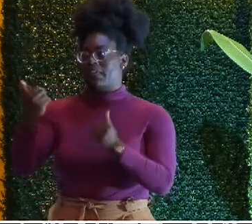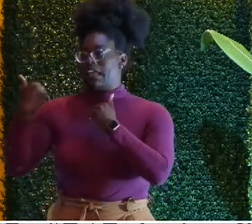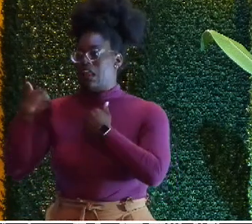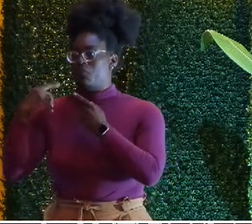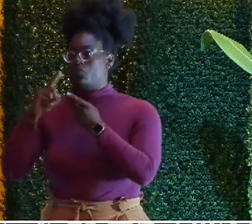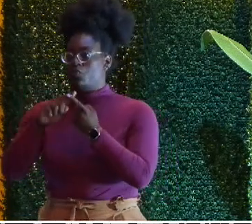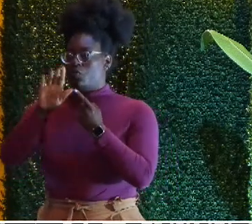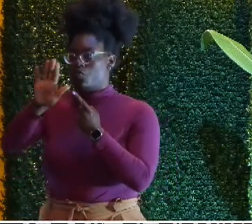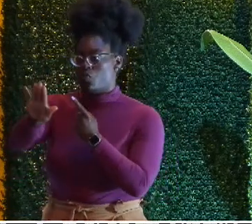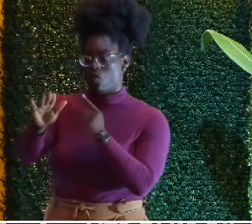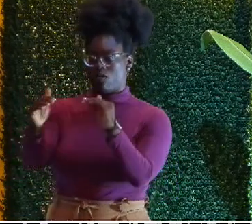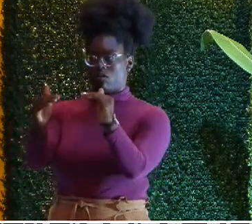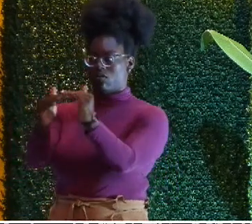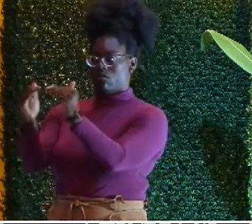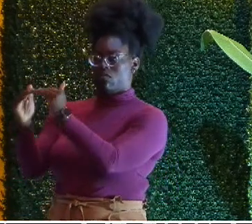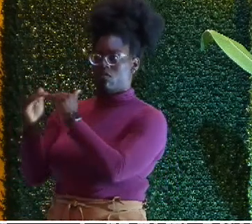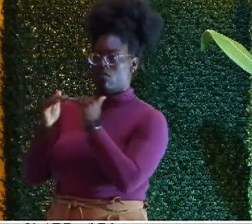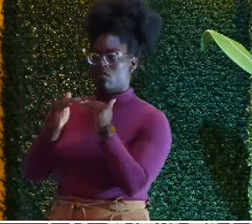line,